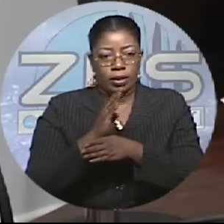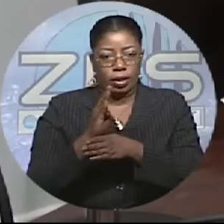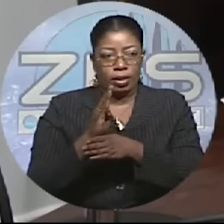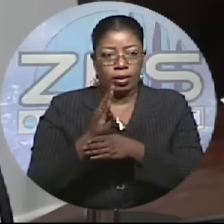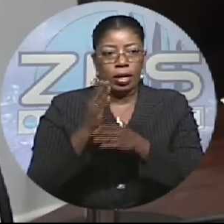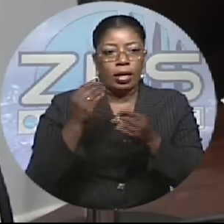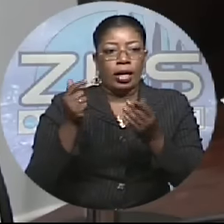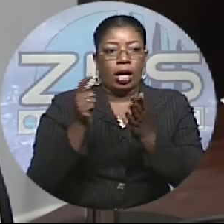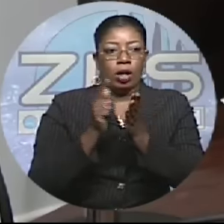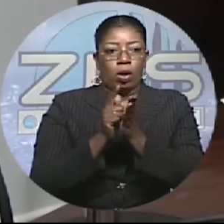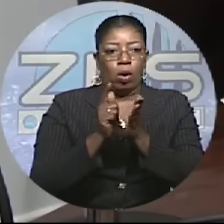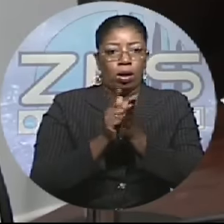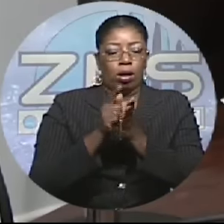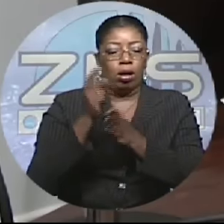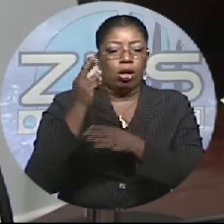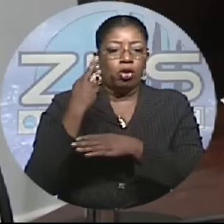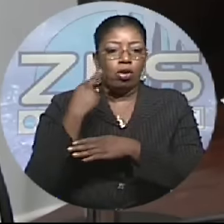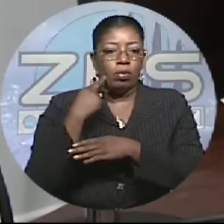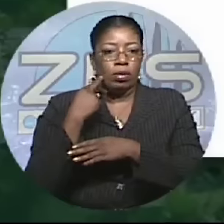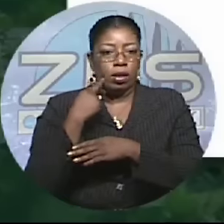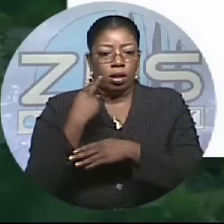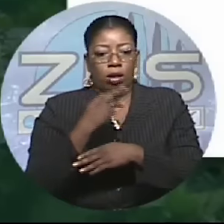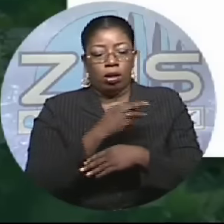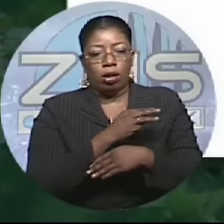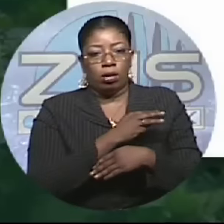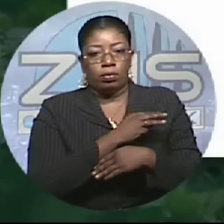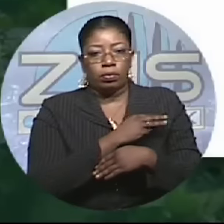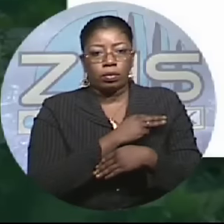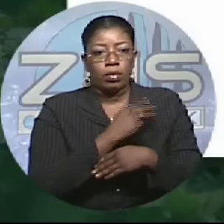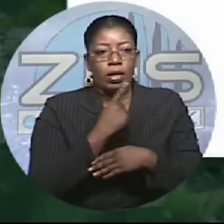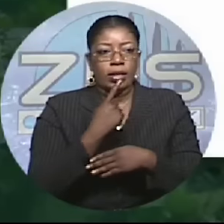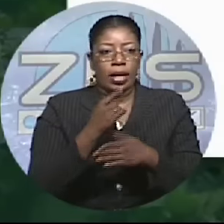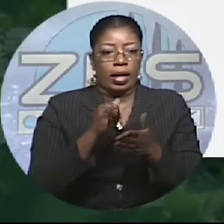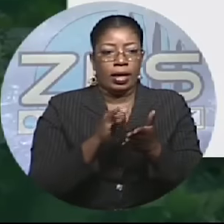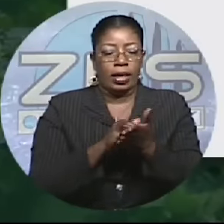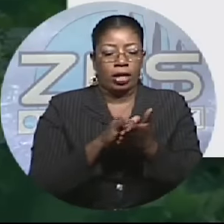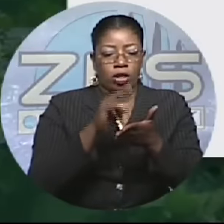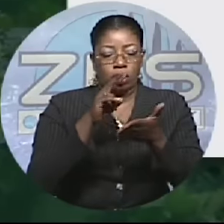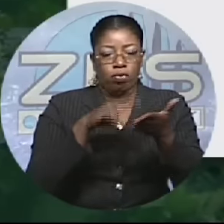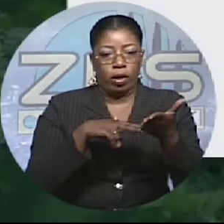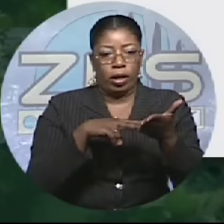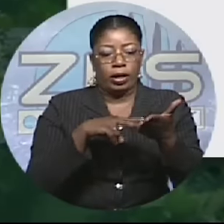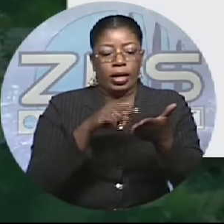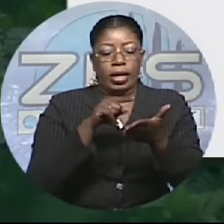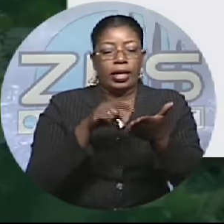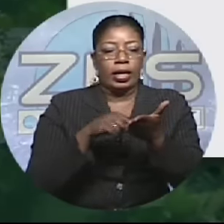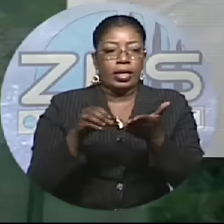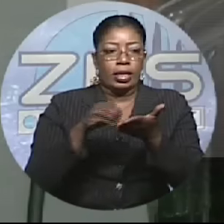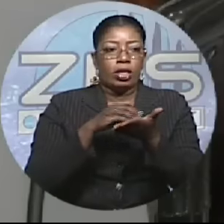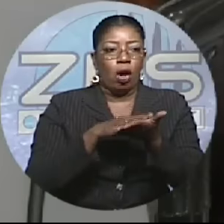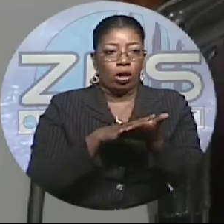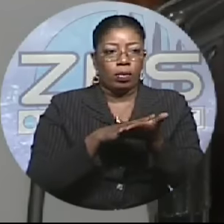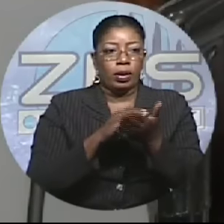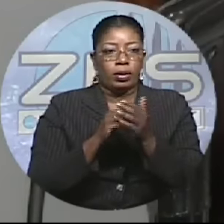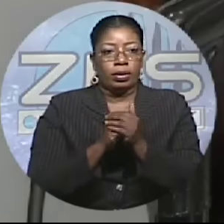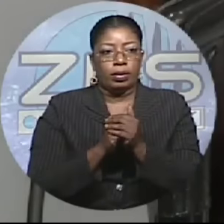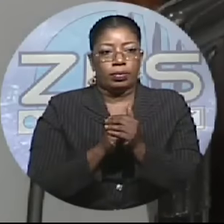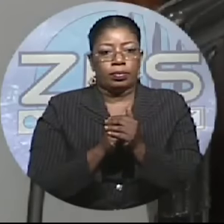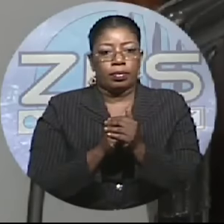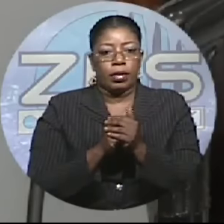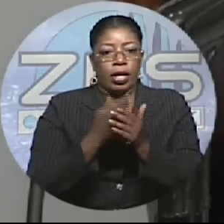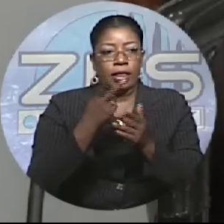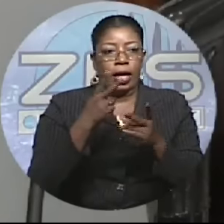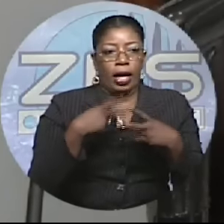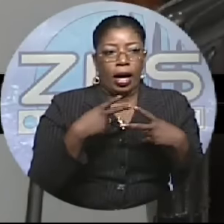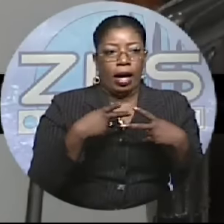attorney and legal counsel Ramona Farquharson, after reviewing the document posted on Bahamar's site, confirmed the move. They have filed